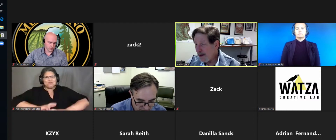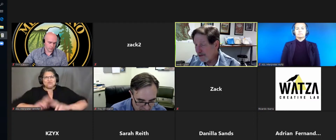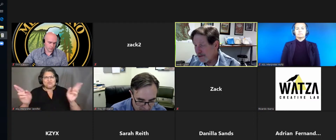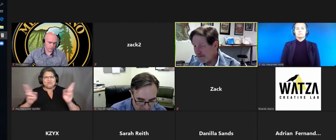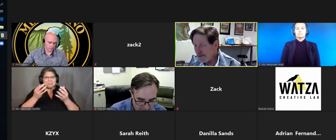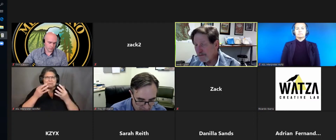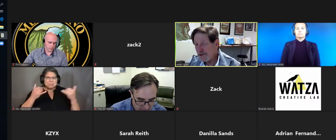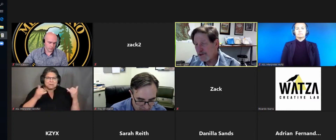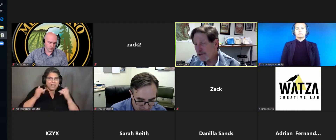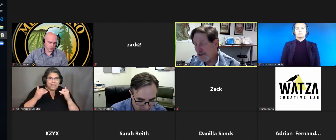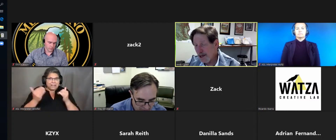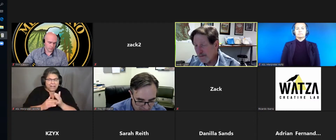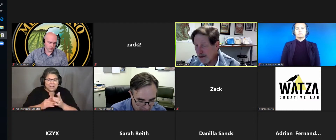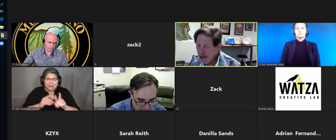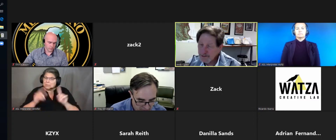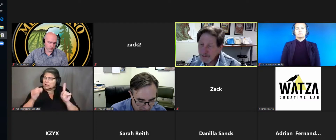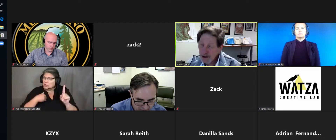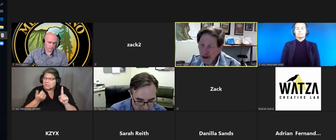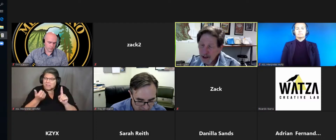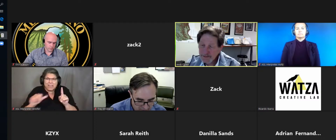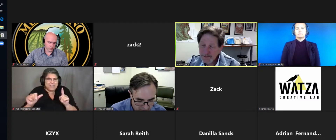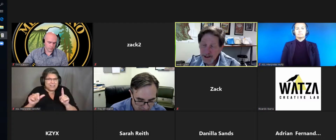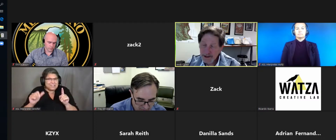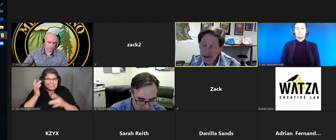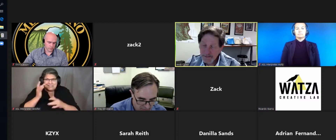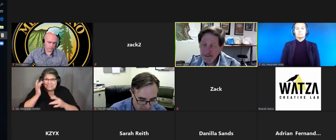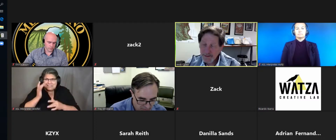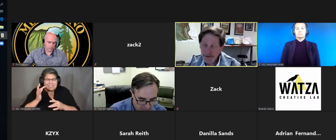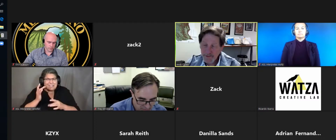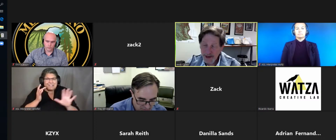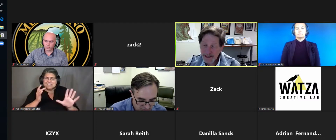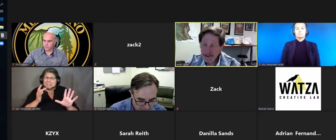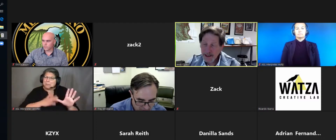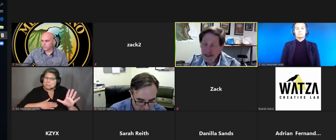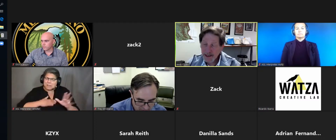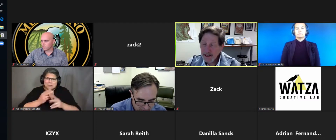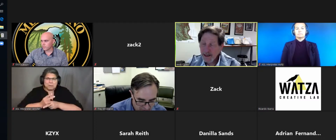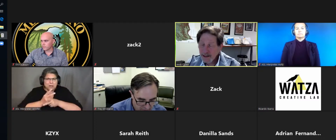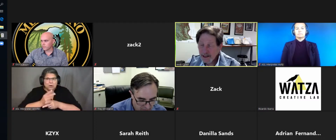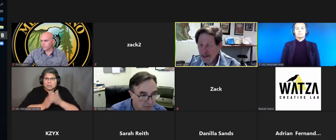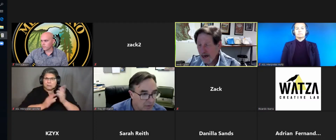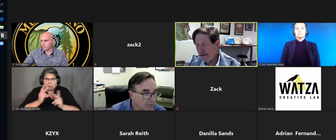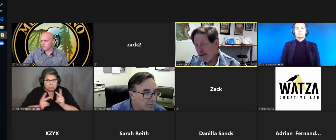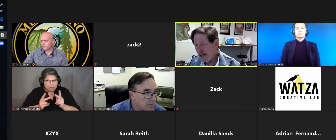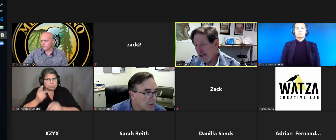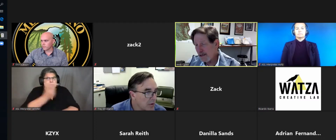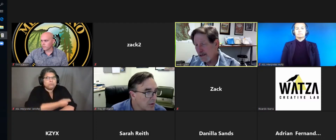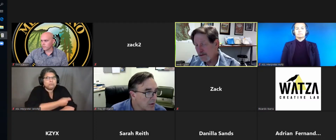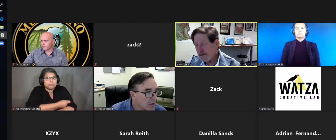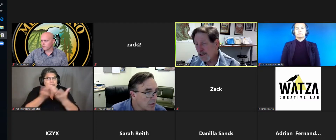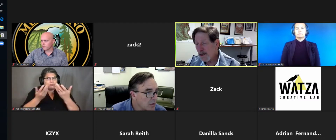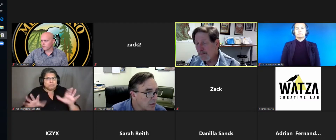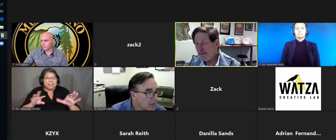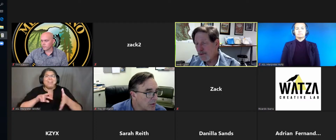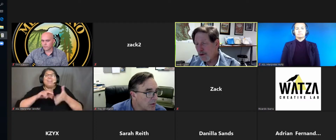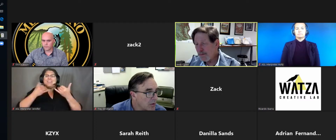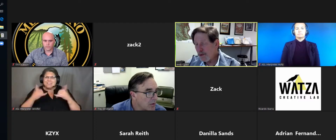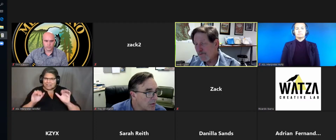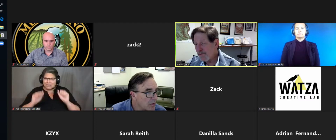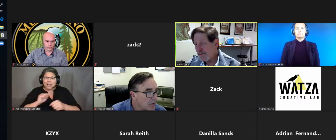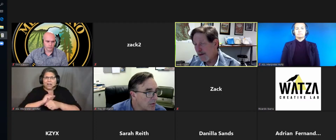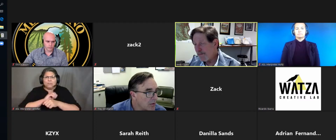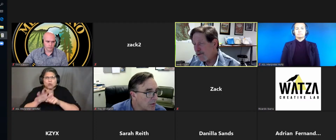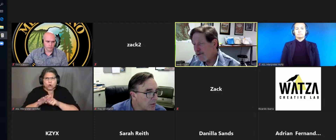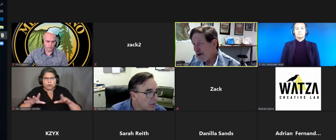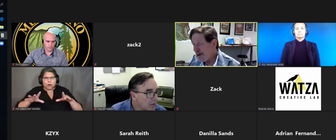if you're having symptoms, just like anybody else, be cautious, because some people, even vaccinated, can carry the illness. But more